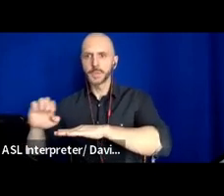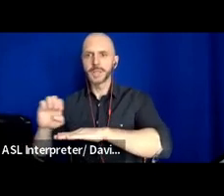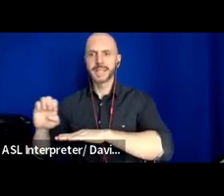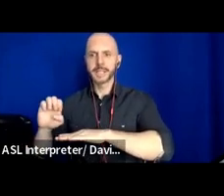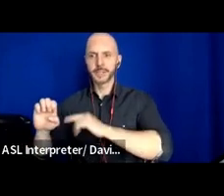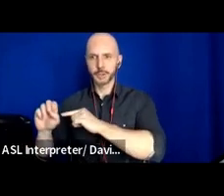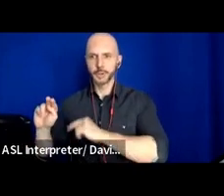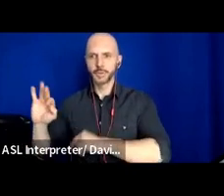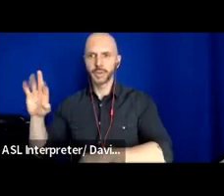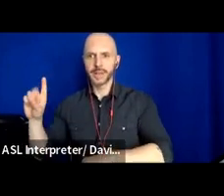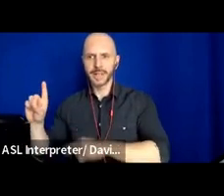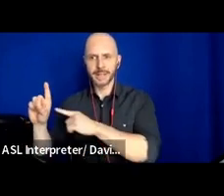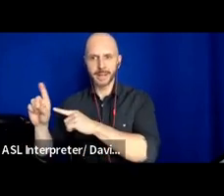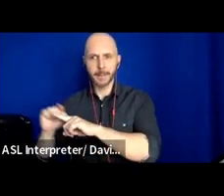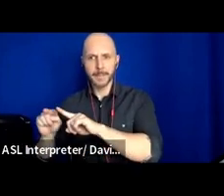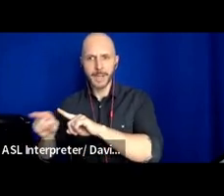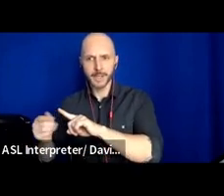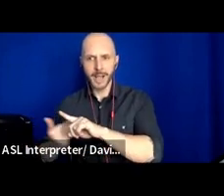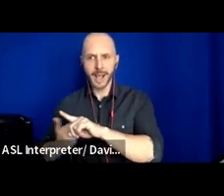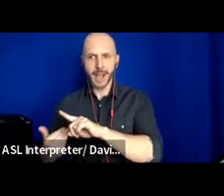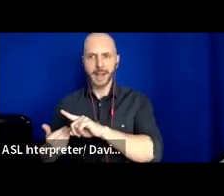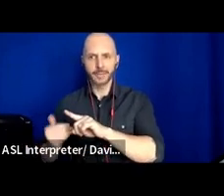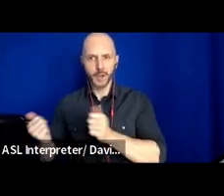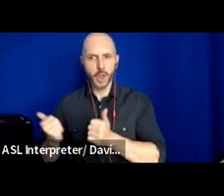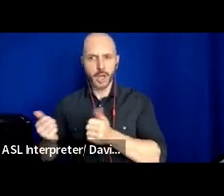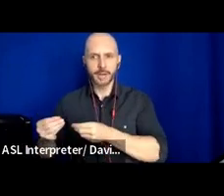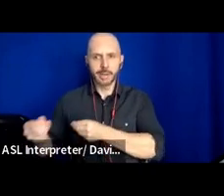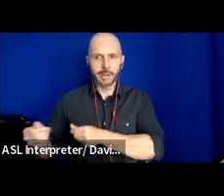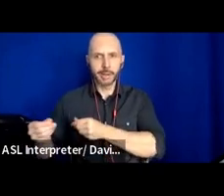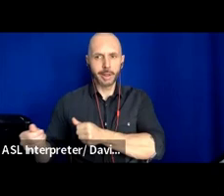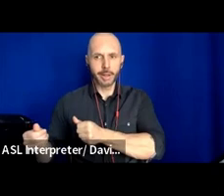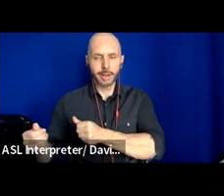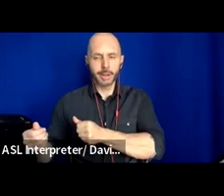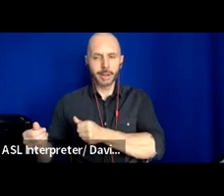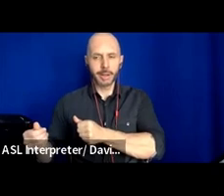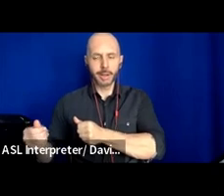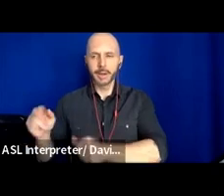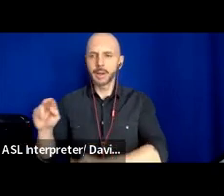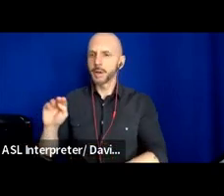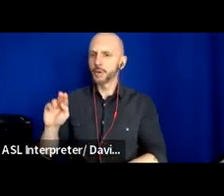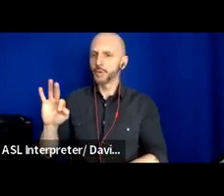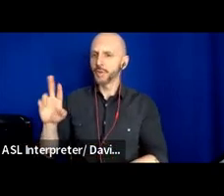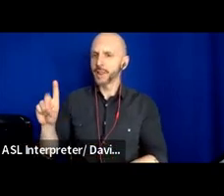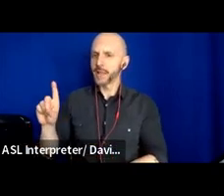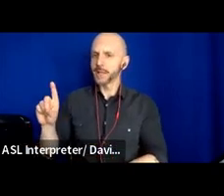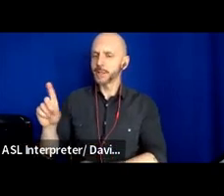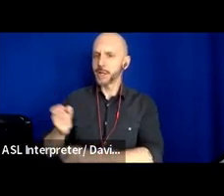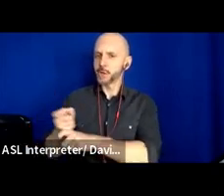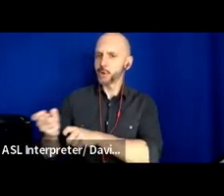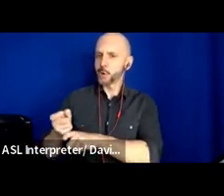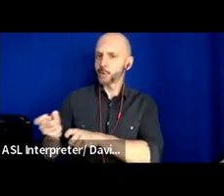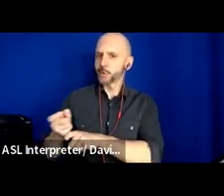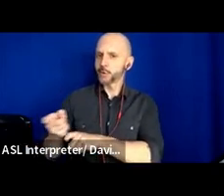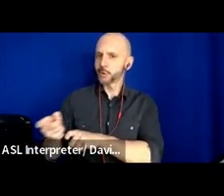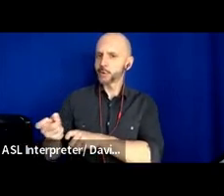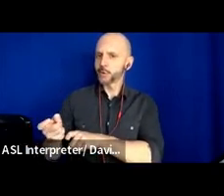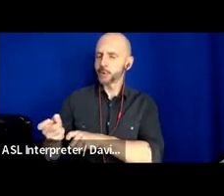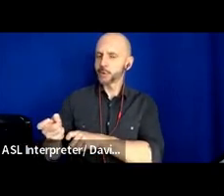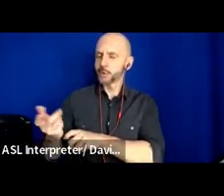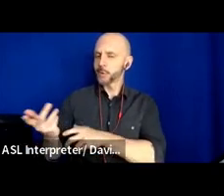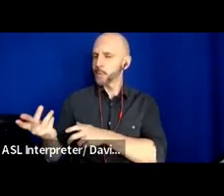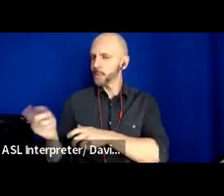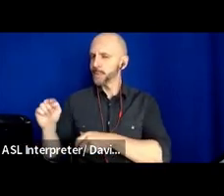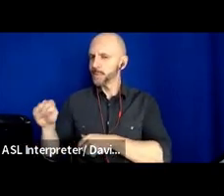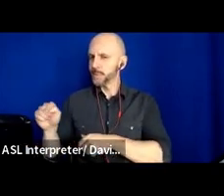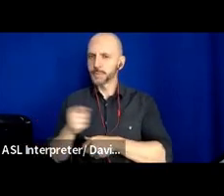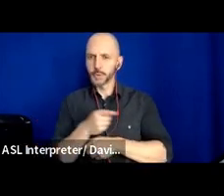as well as, Cape Breton, New Brunswick. Just think of that. And of course, many of you probably have heritage from that